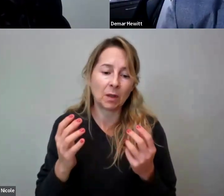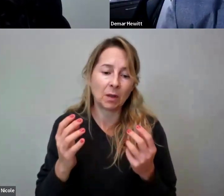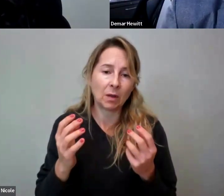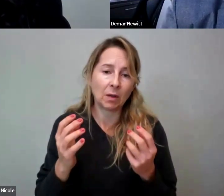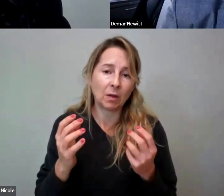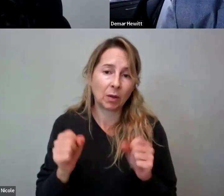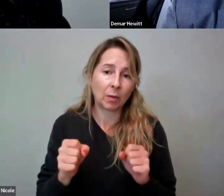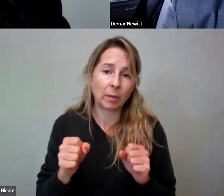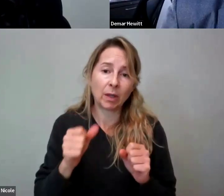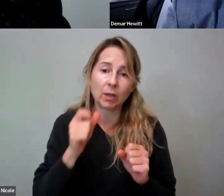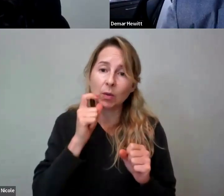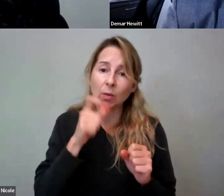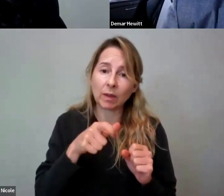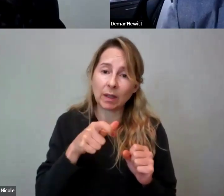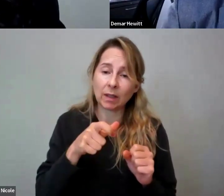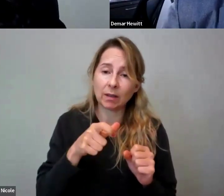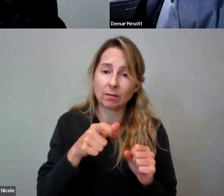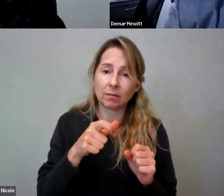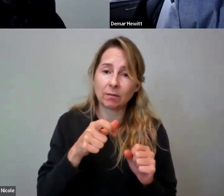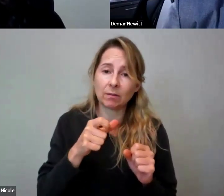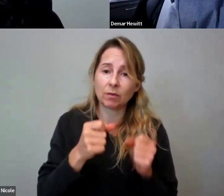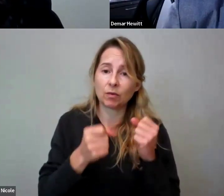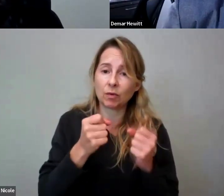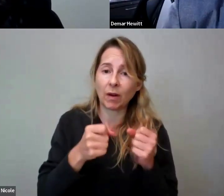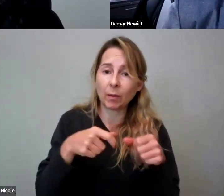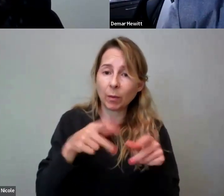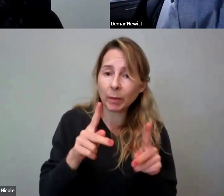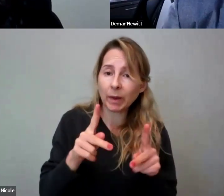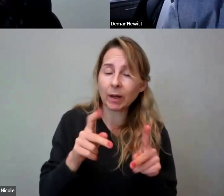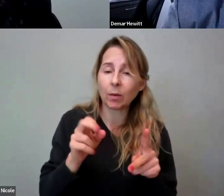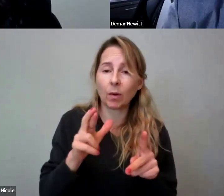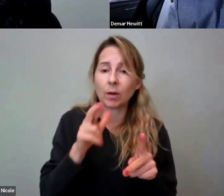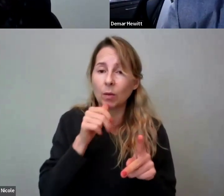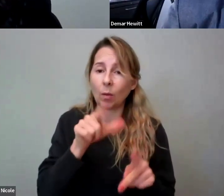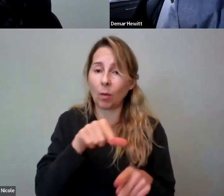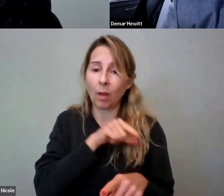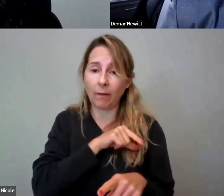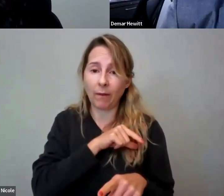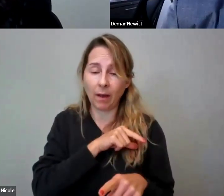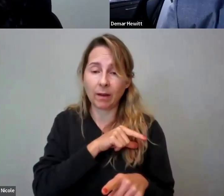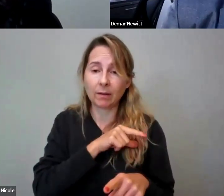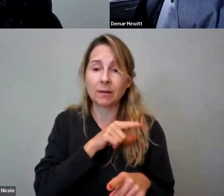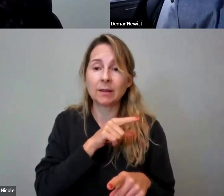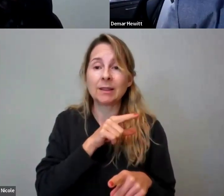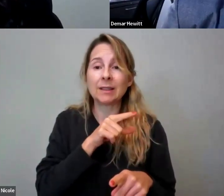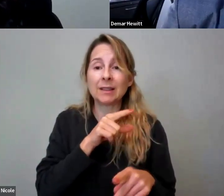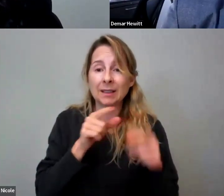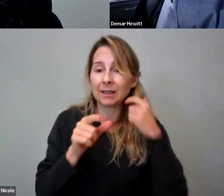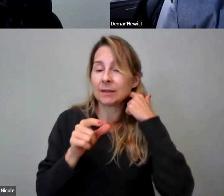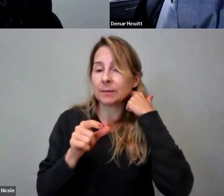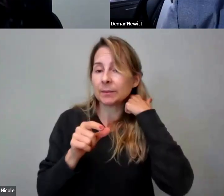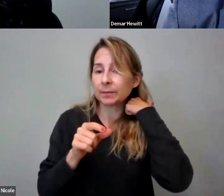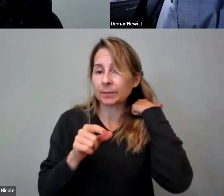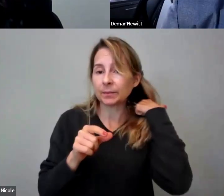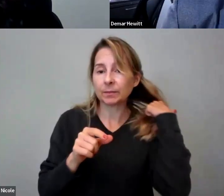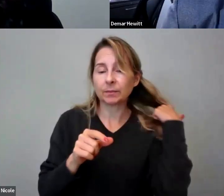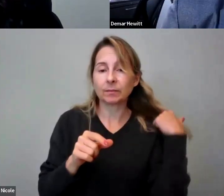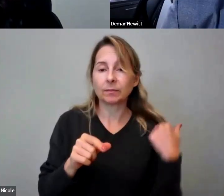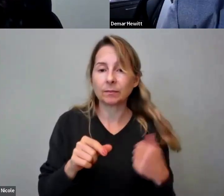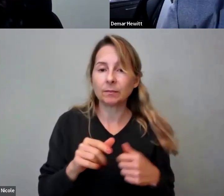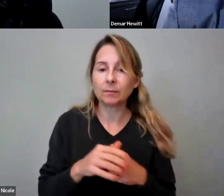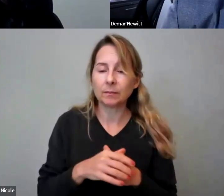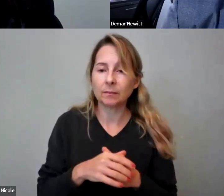driving permit or I no longer qualify for the driving permit. And if you recall, to get